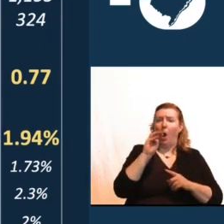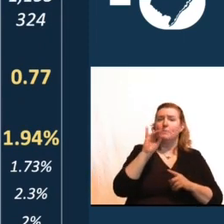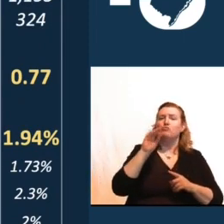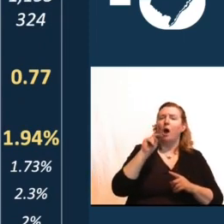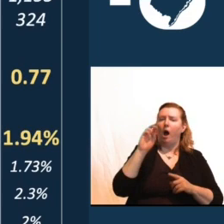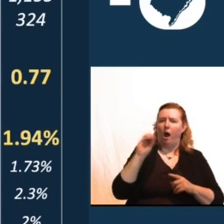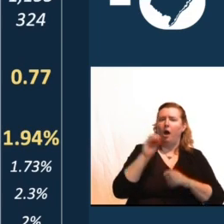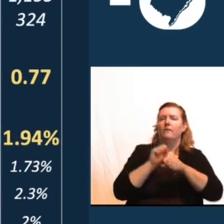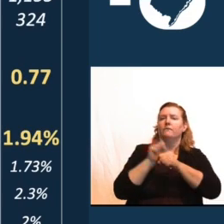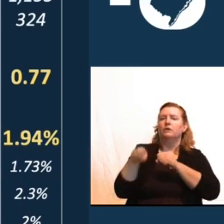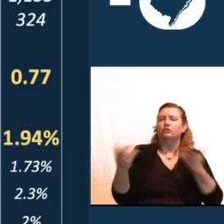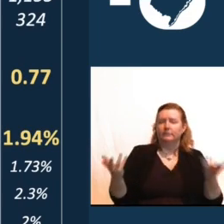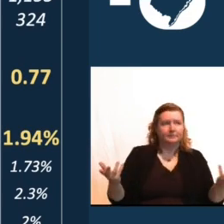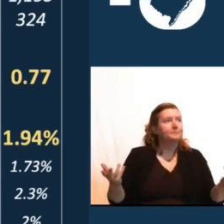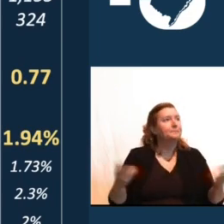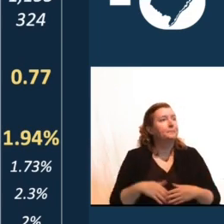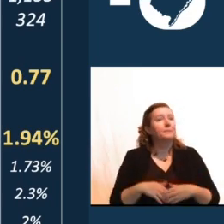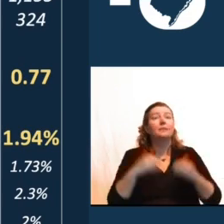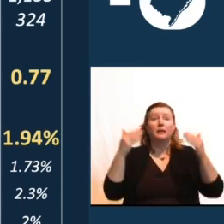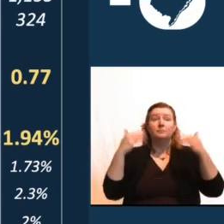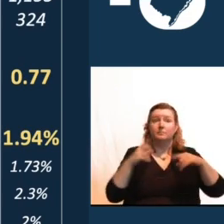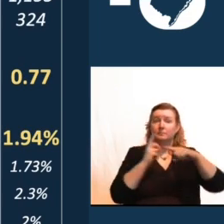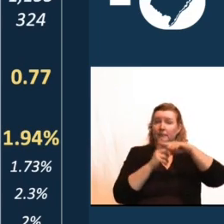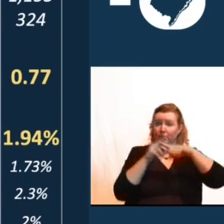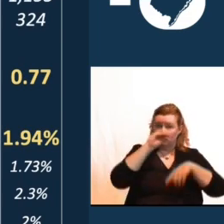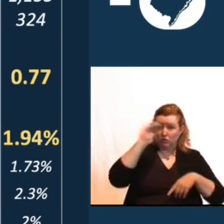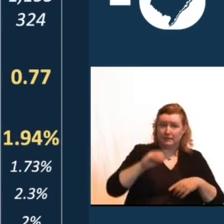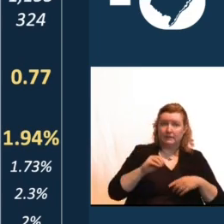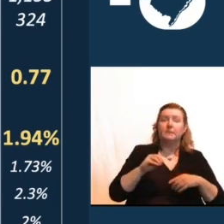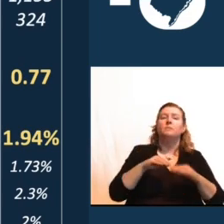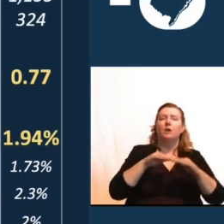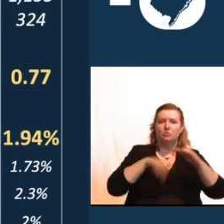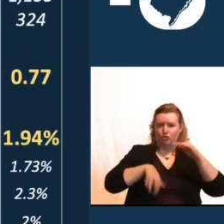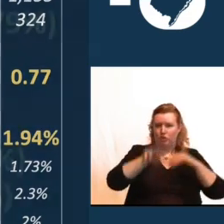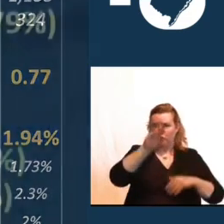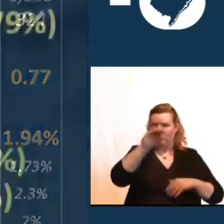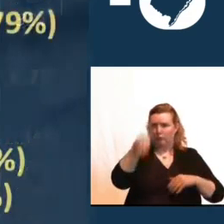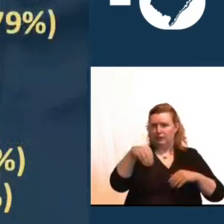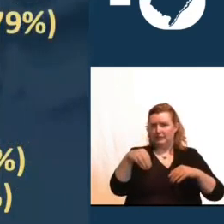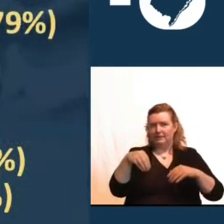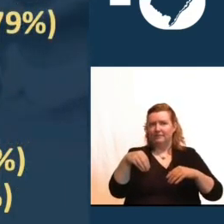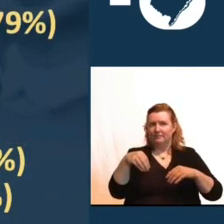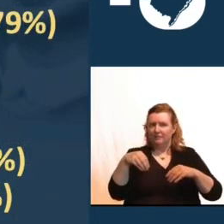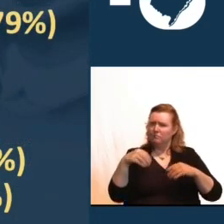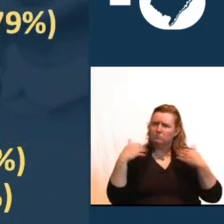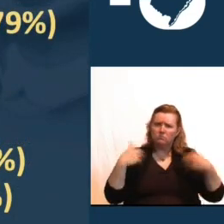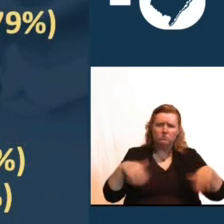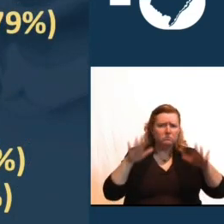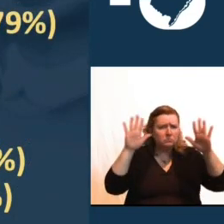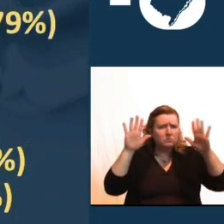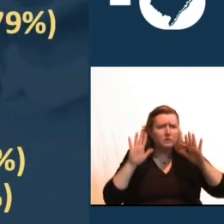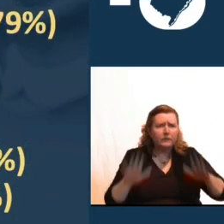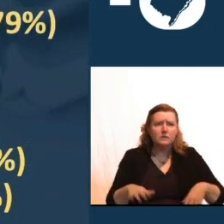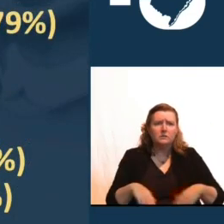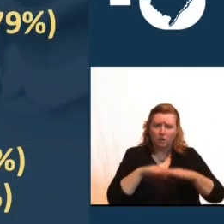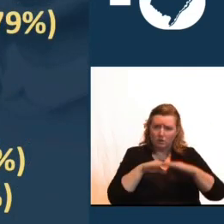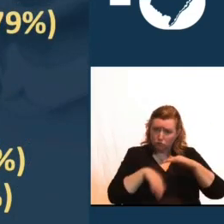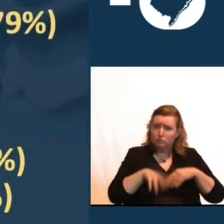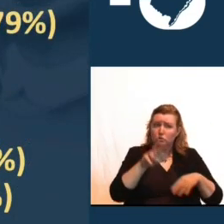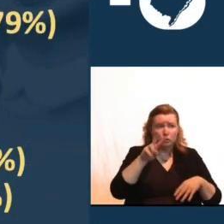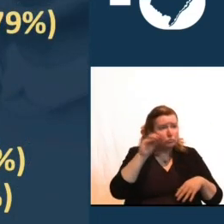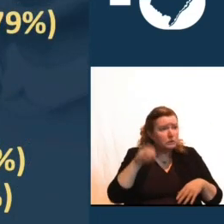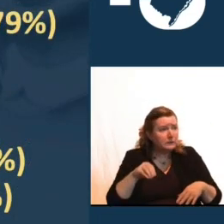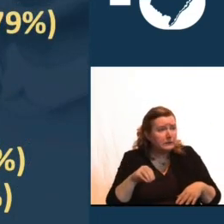several days, including under 2% today. Vaccinations, and importantly boosters, continue their sure